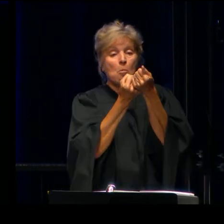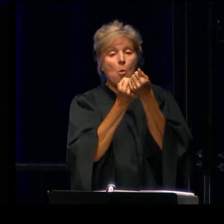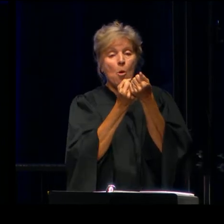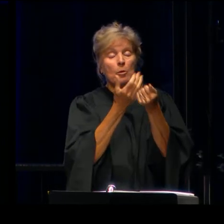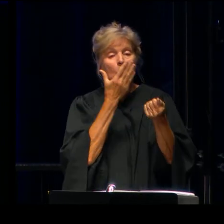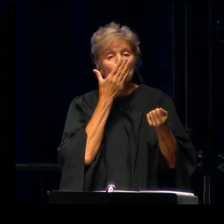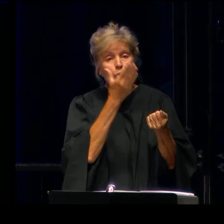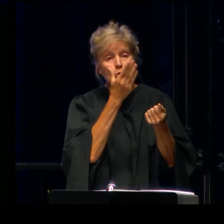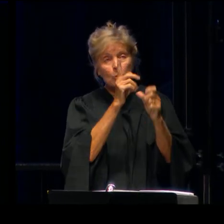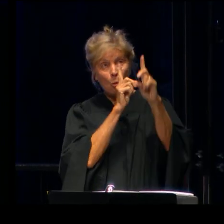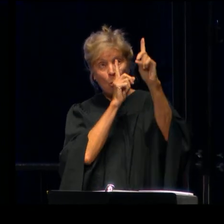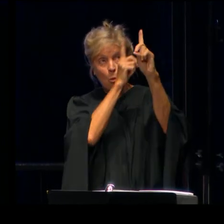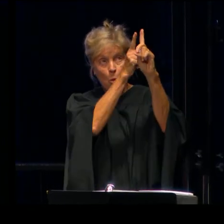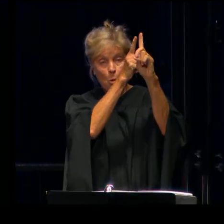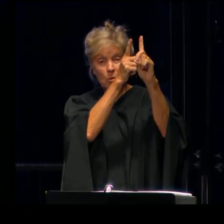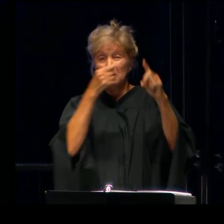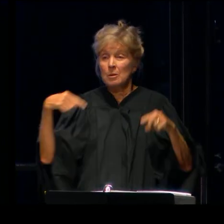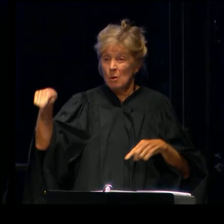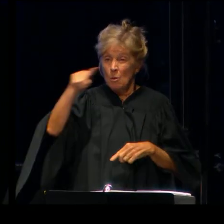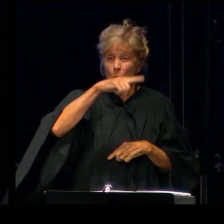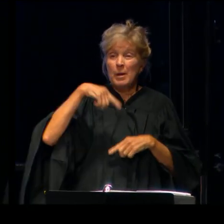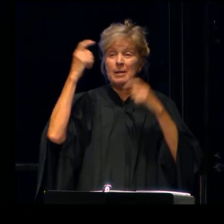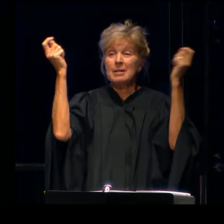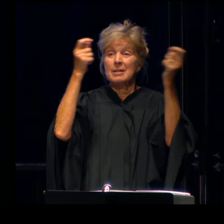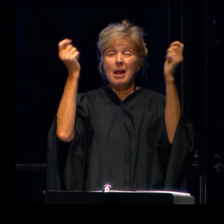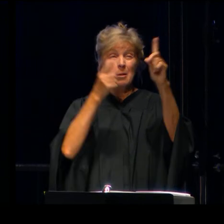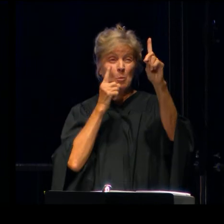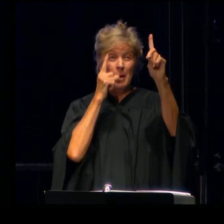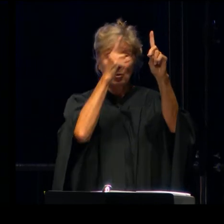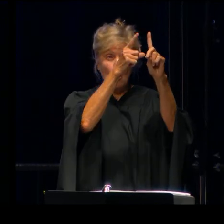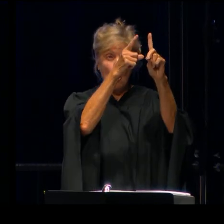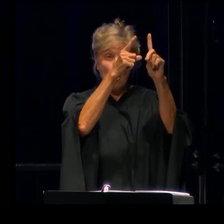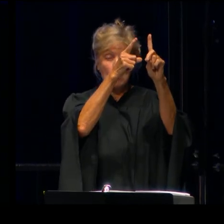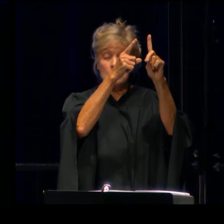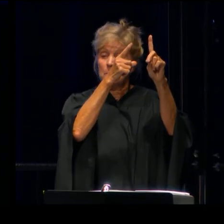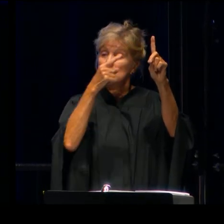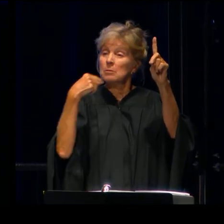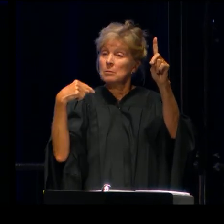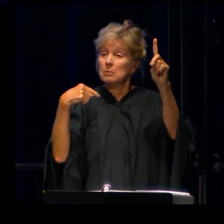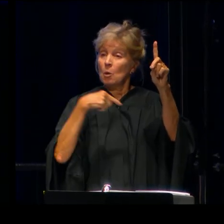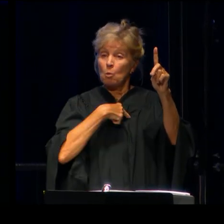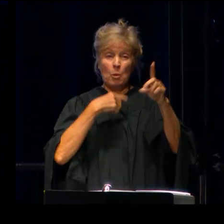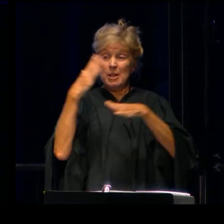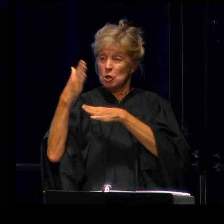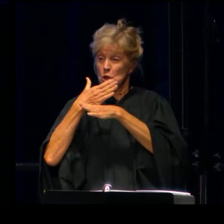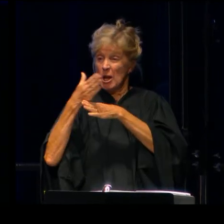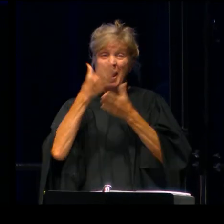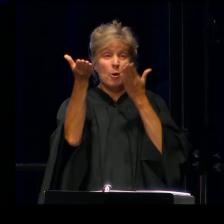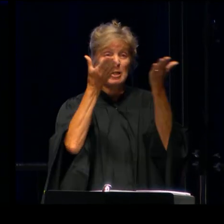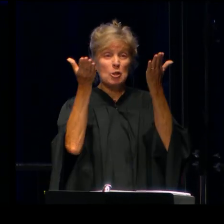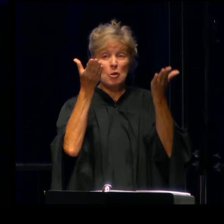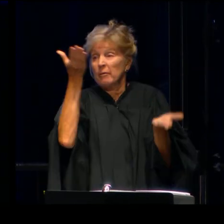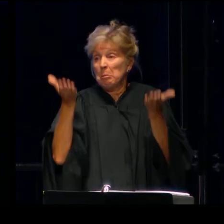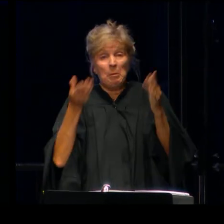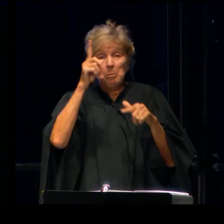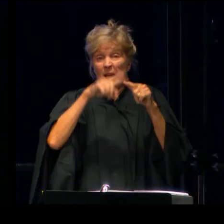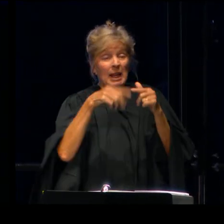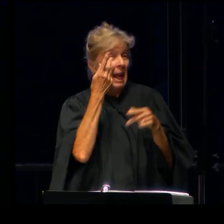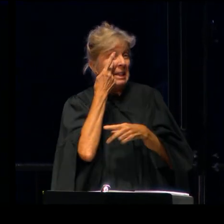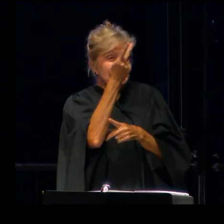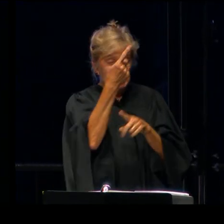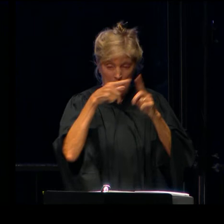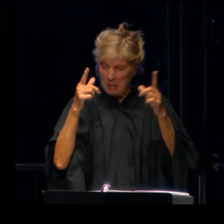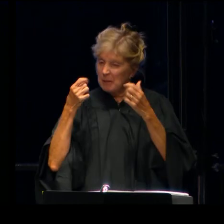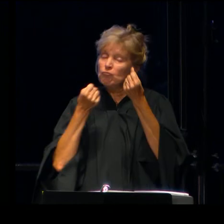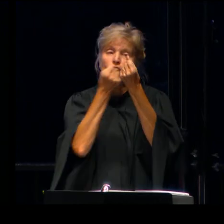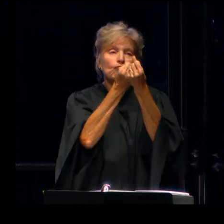causes, we celebrate the unseen goals we share and serve.